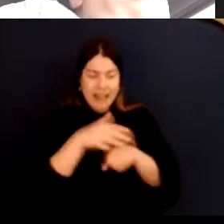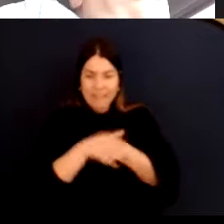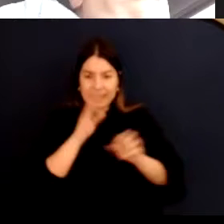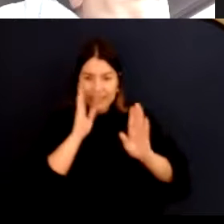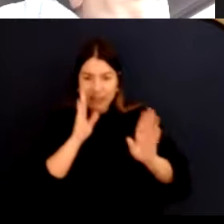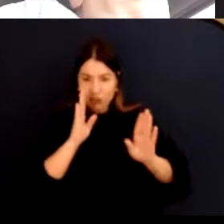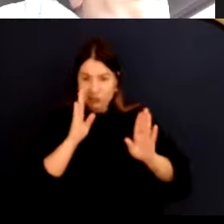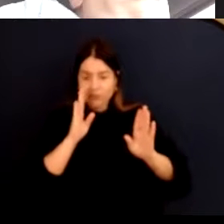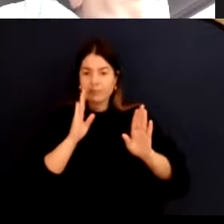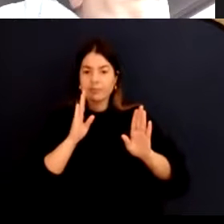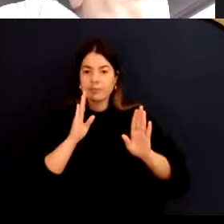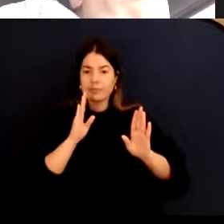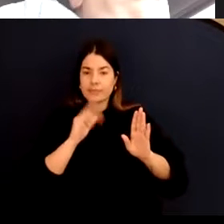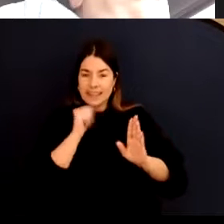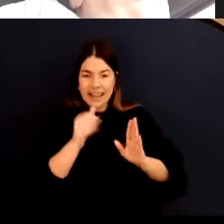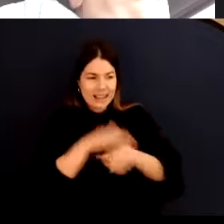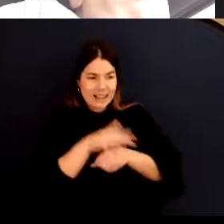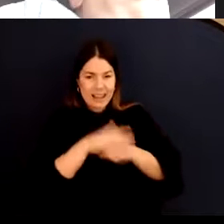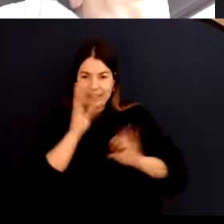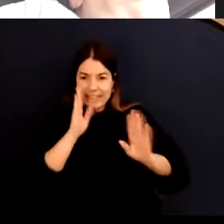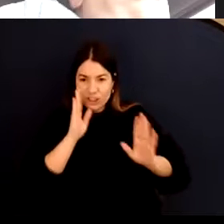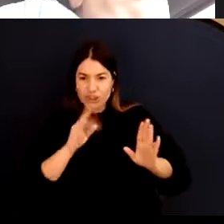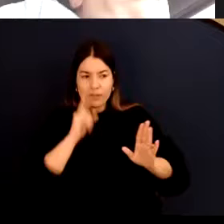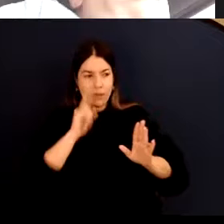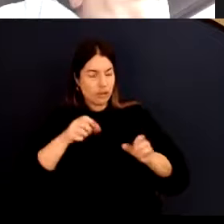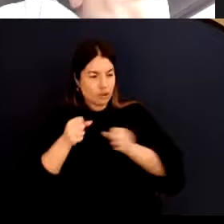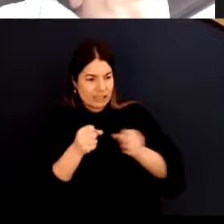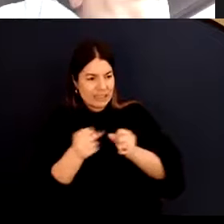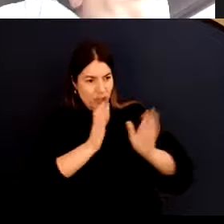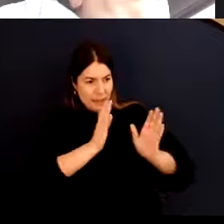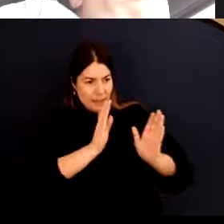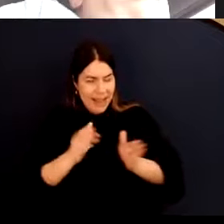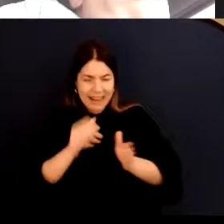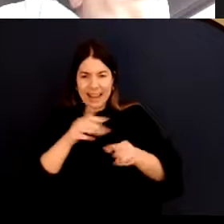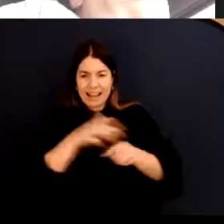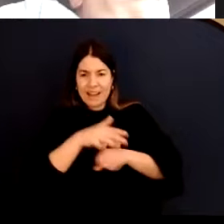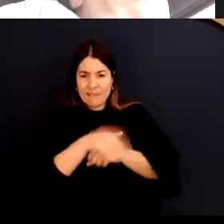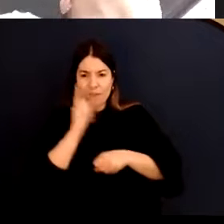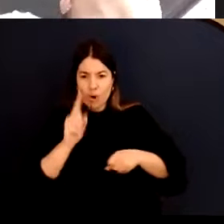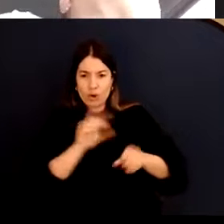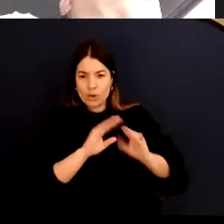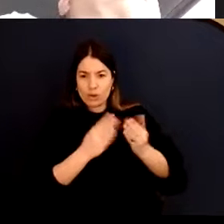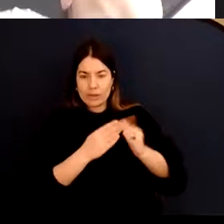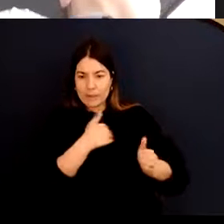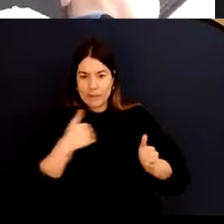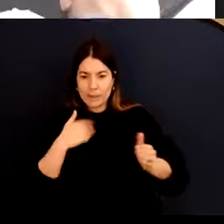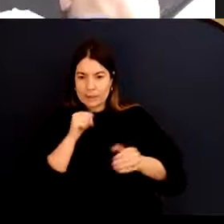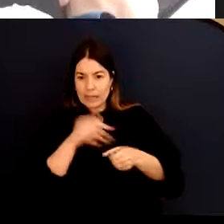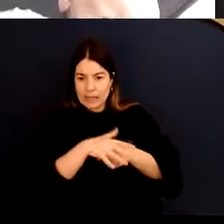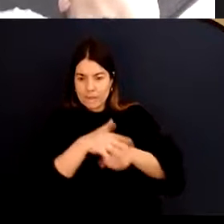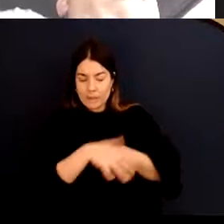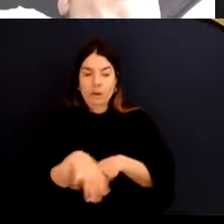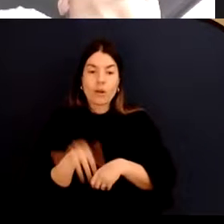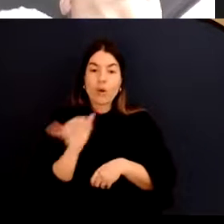related to the strategic planning for our neighbors and our community members. This also gave me a glimpse into